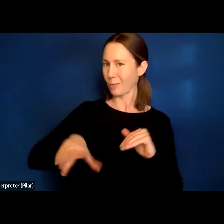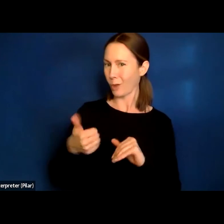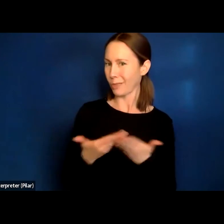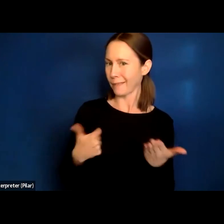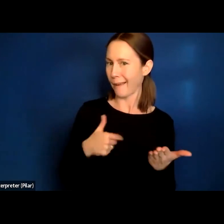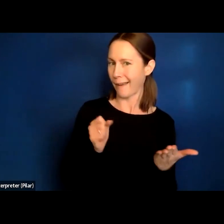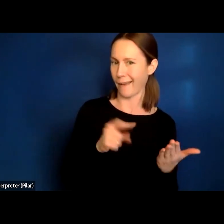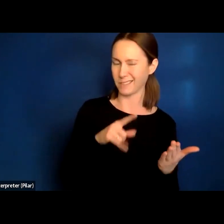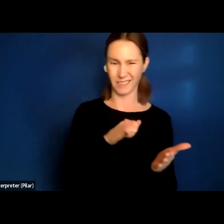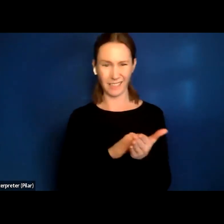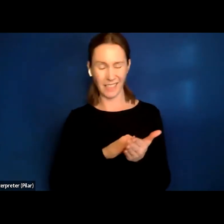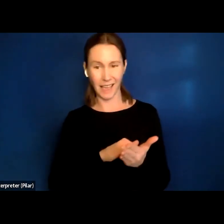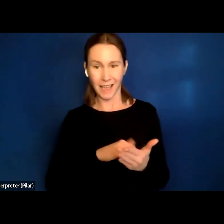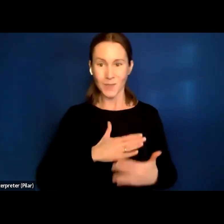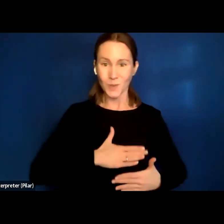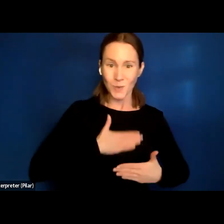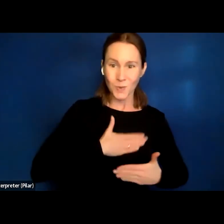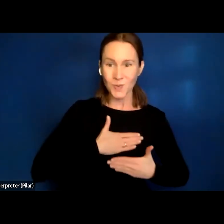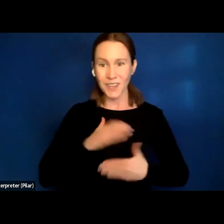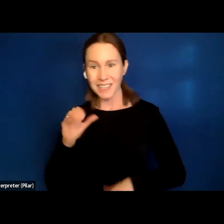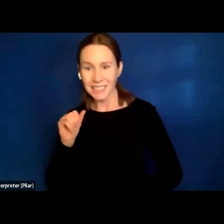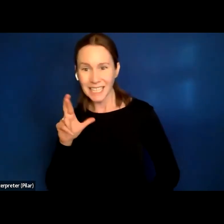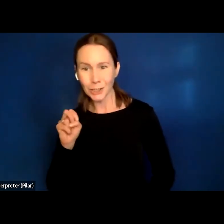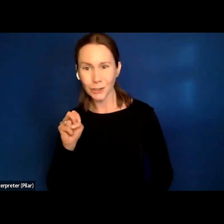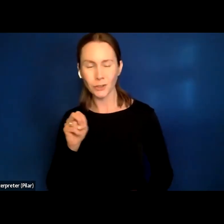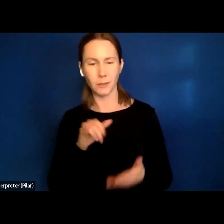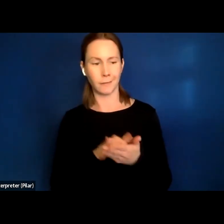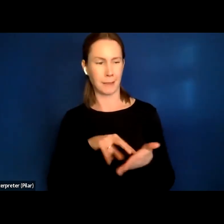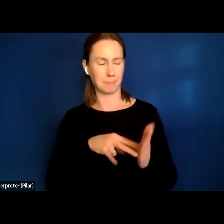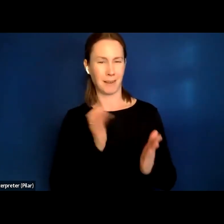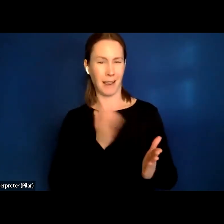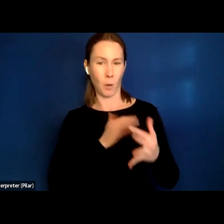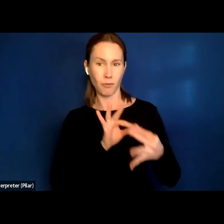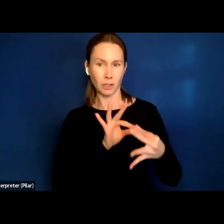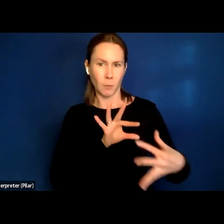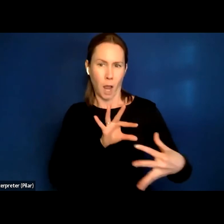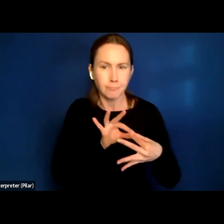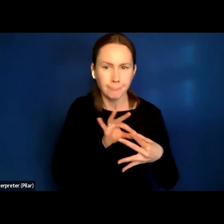think this question in particular brought our relationships closer in trust.